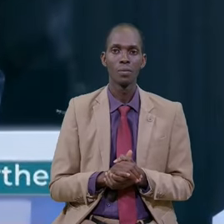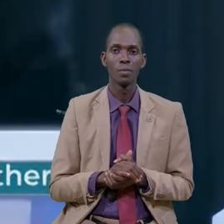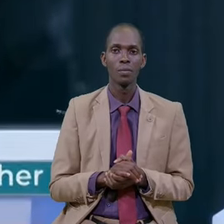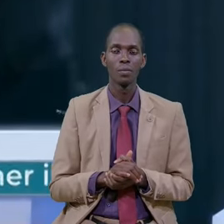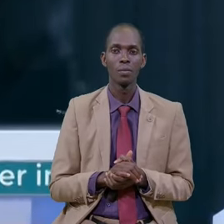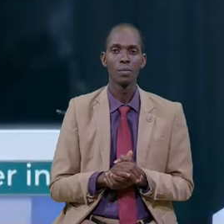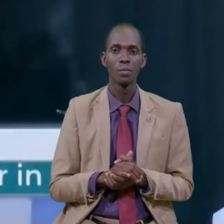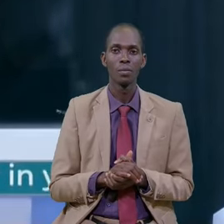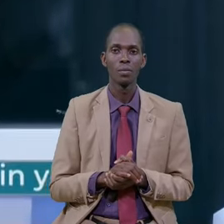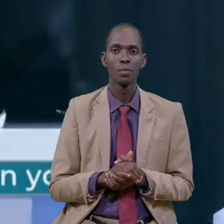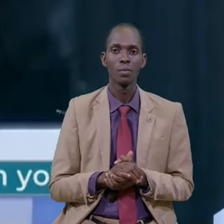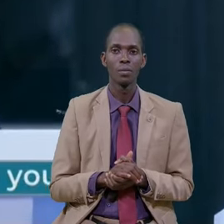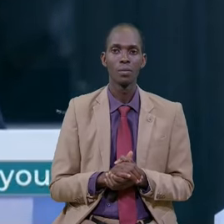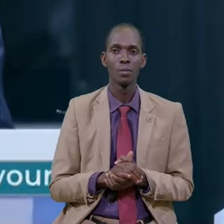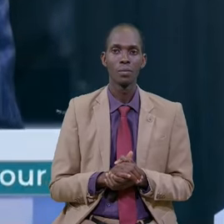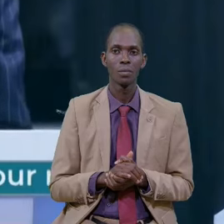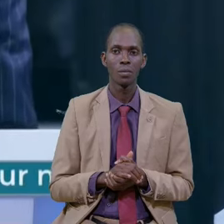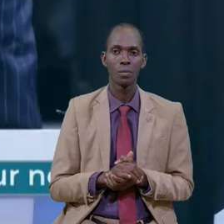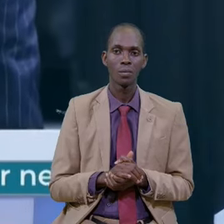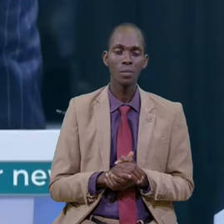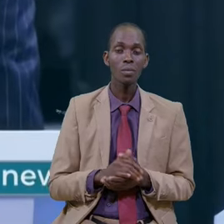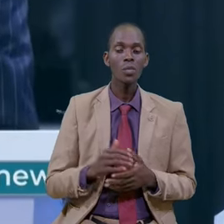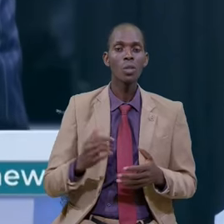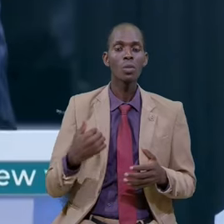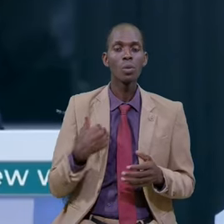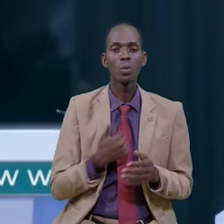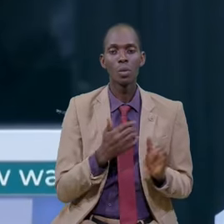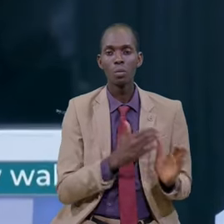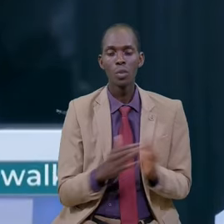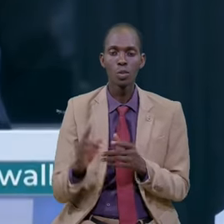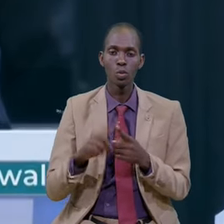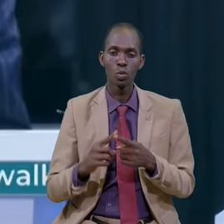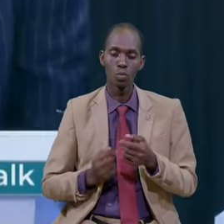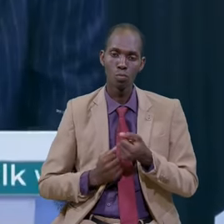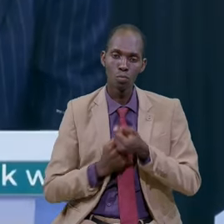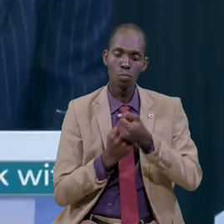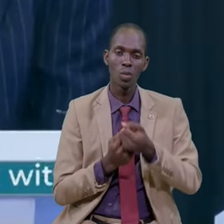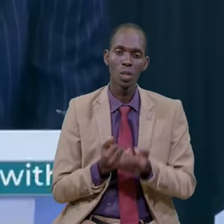number our goal is to assist you to continue in the